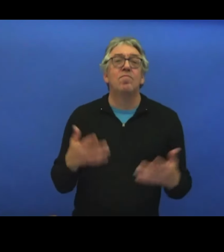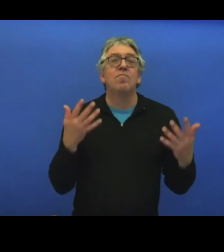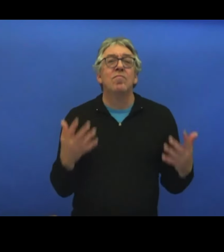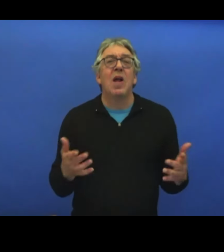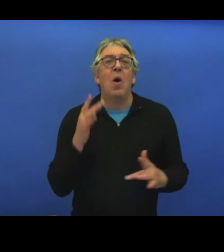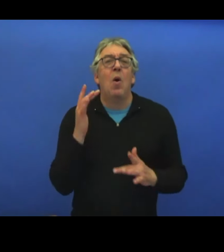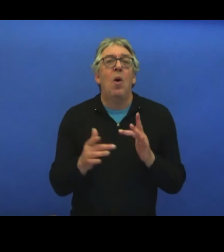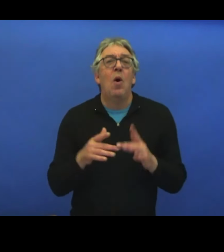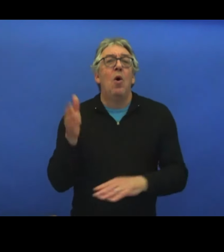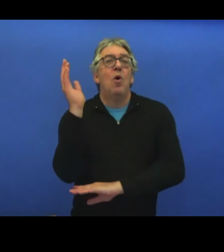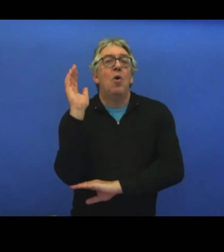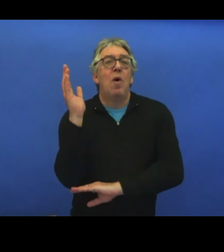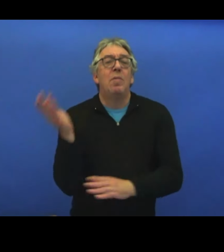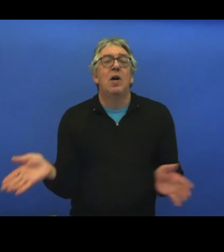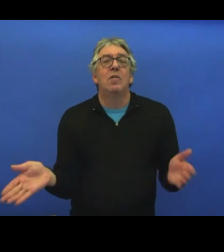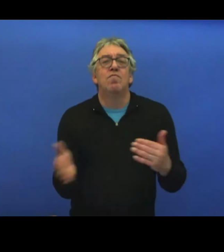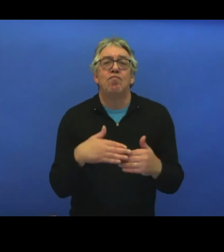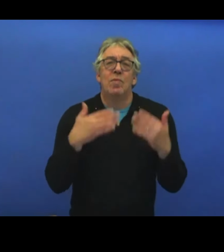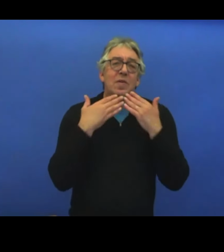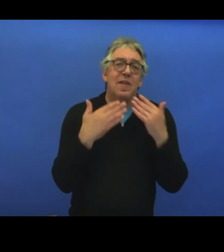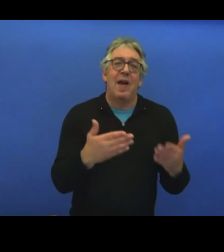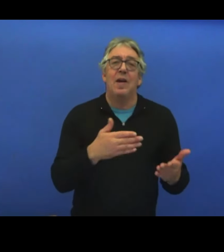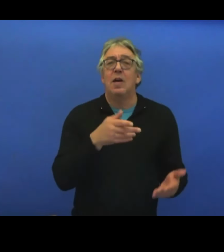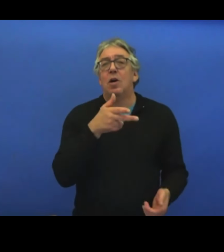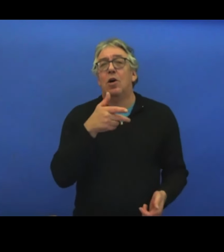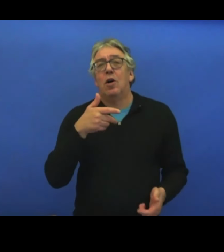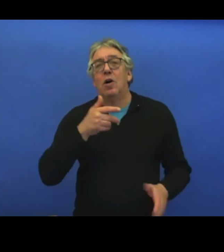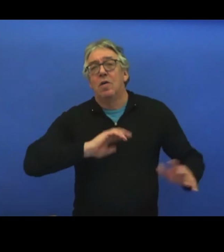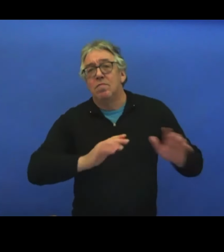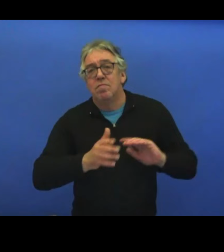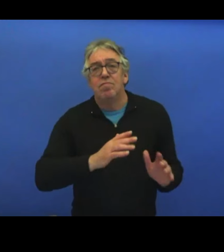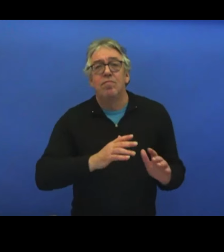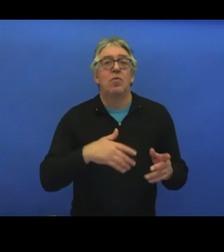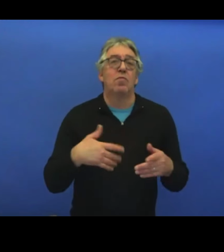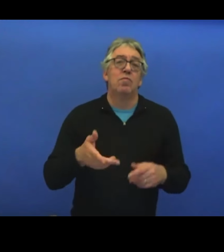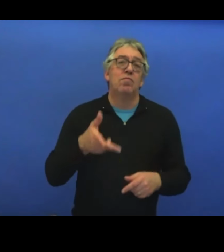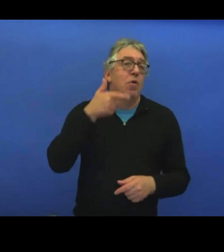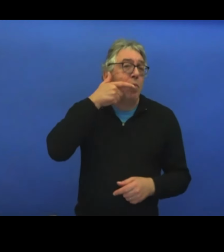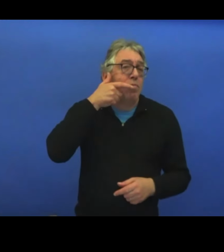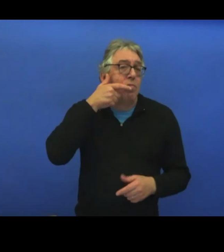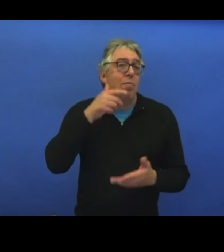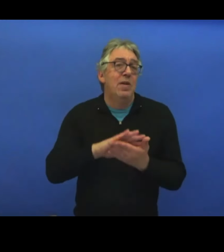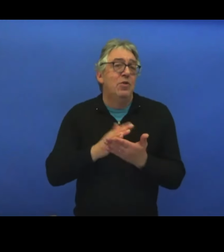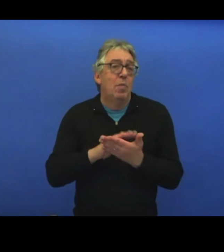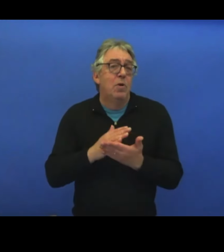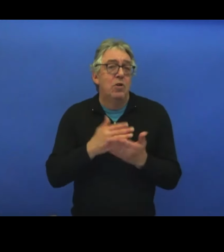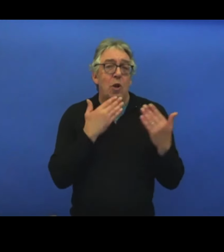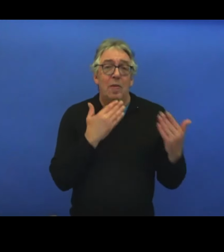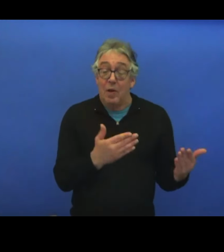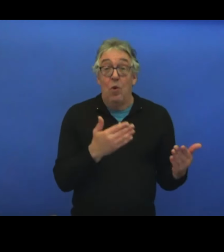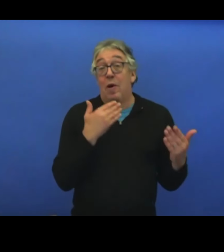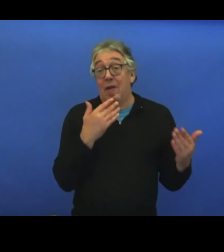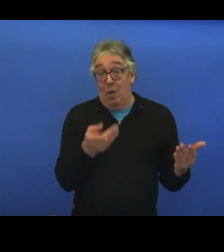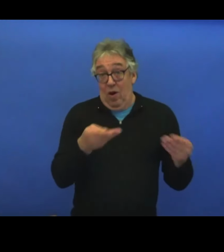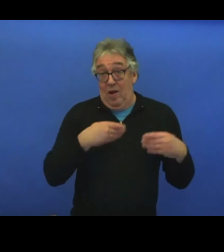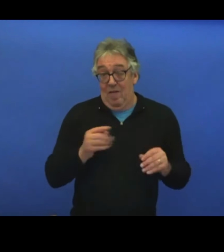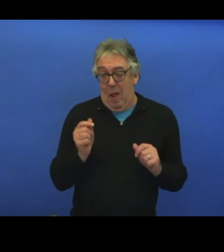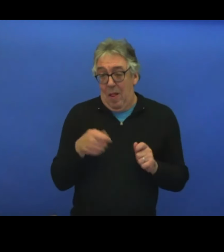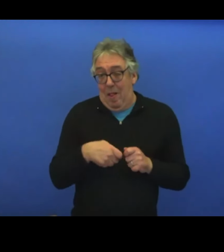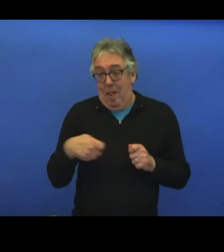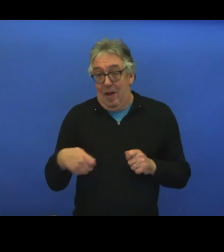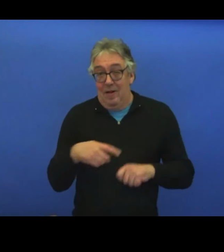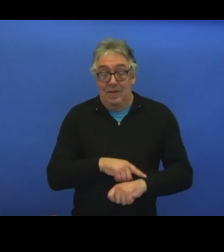acknowledging as well the work of interpreters, sign language, and different languages. Thank you so much for keeping us together. And thanks